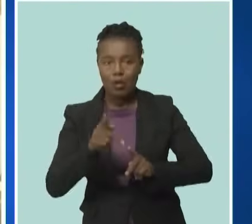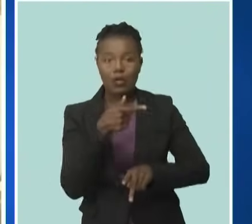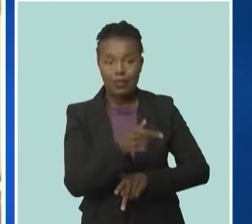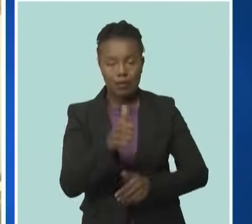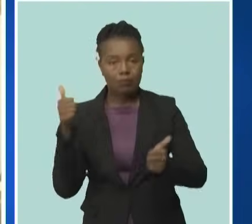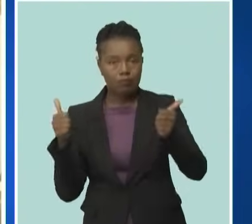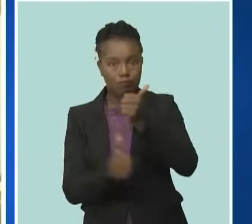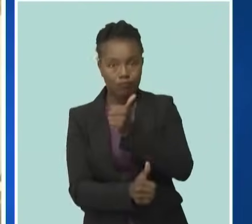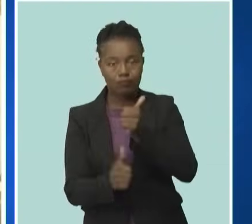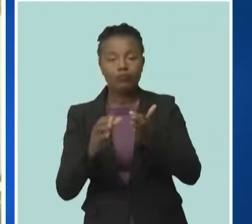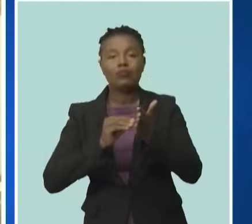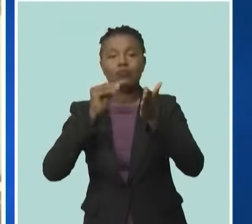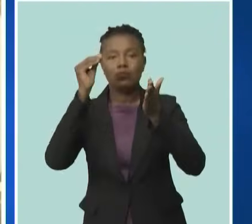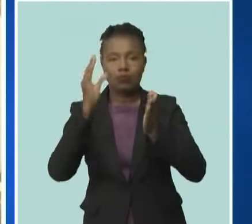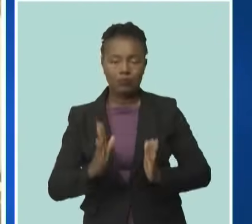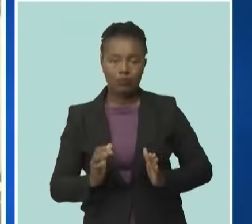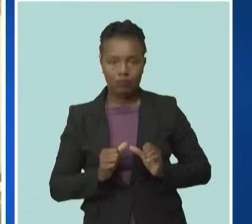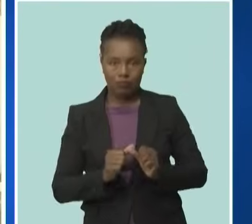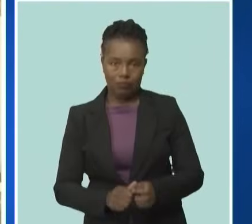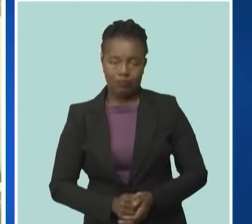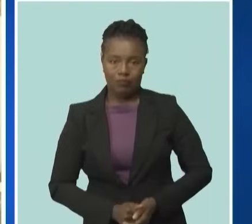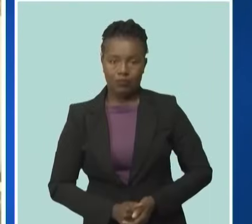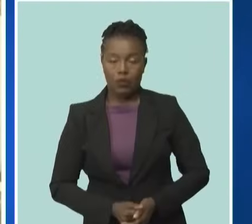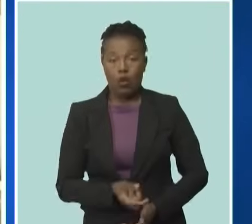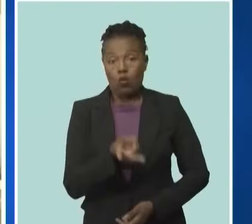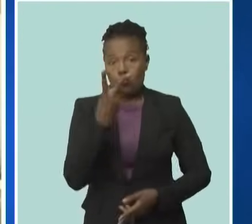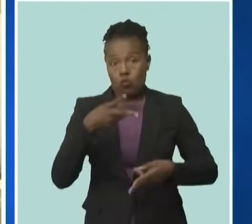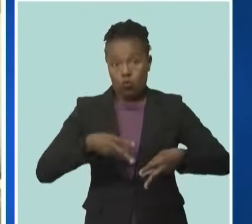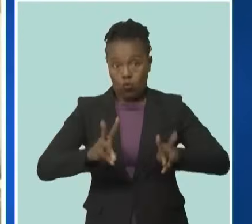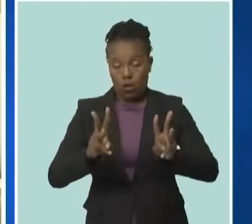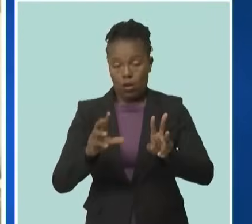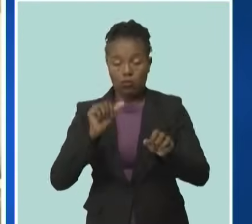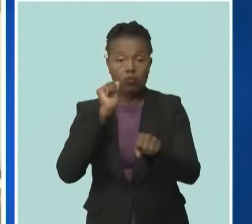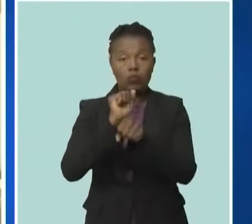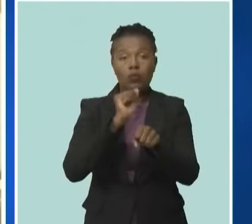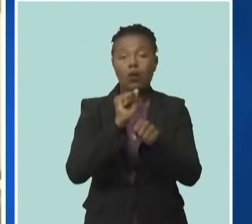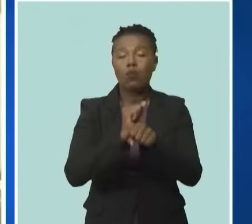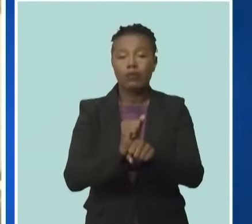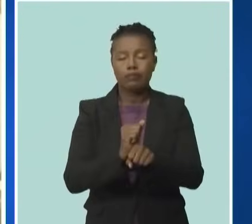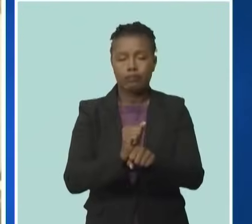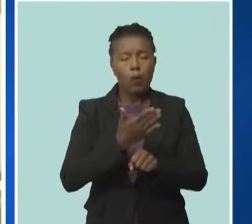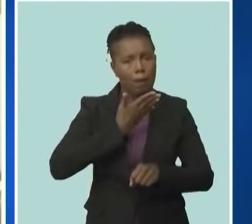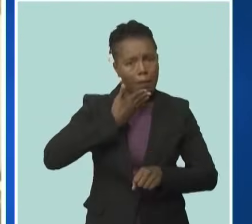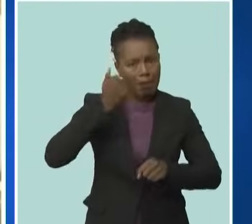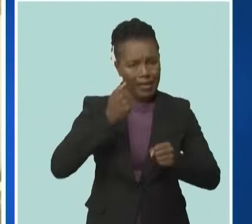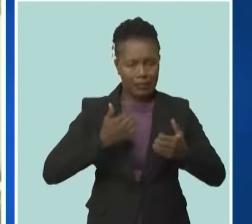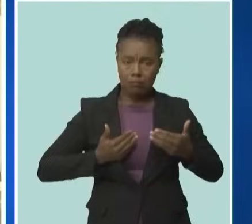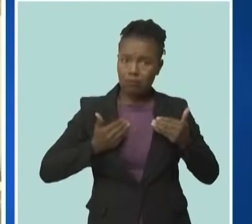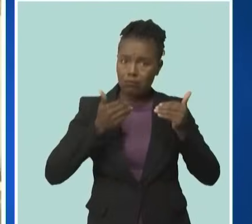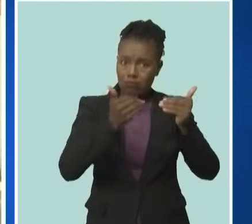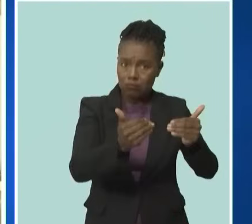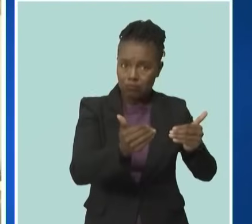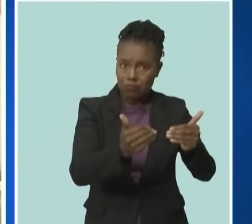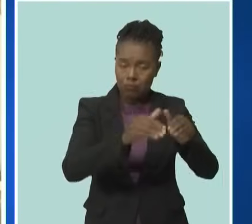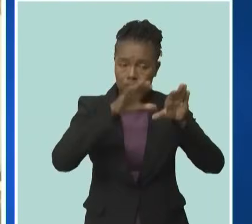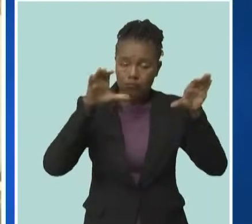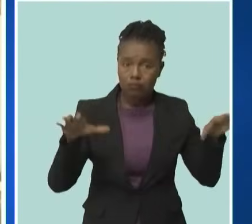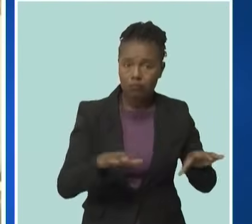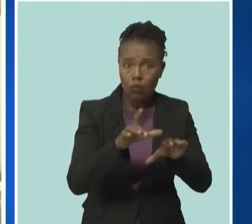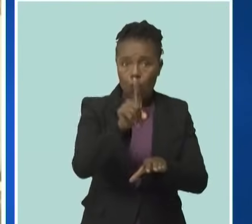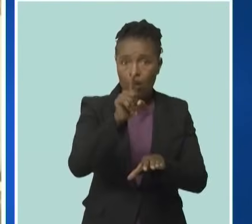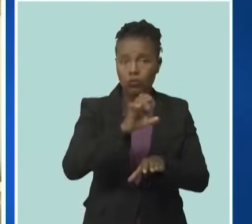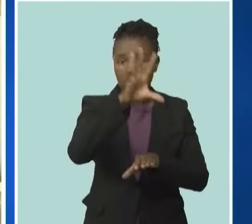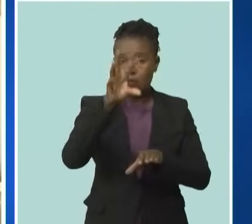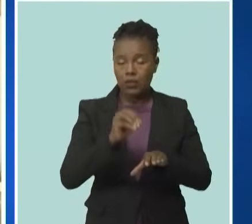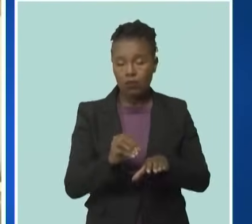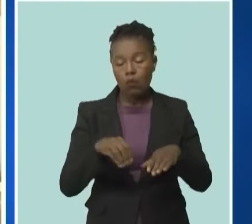that you can do this job. You either do it to the best of your ability, 100%, or just don't do it